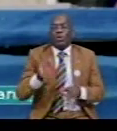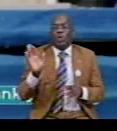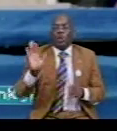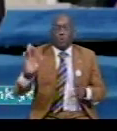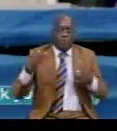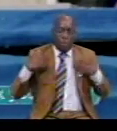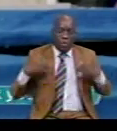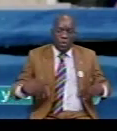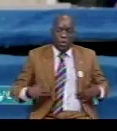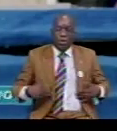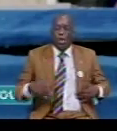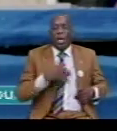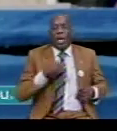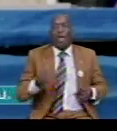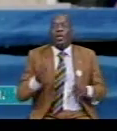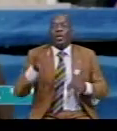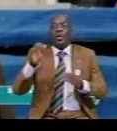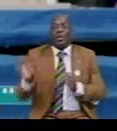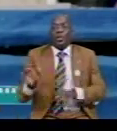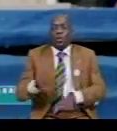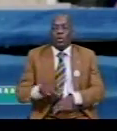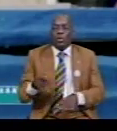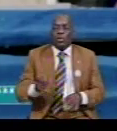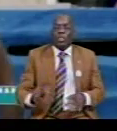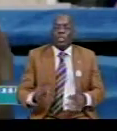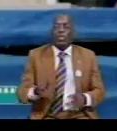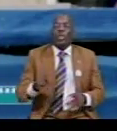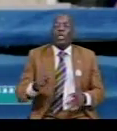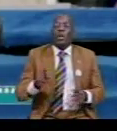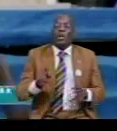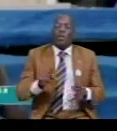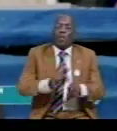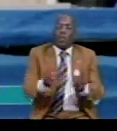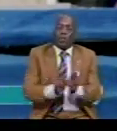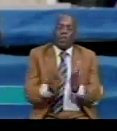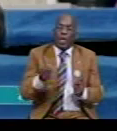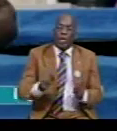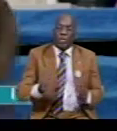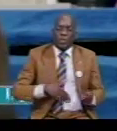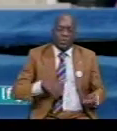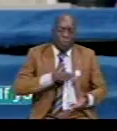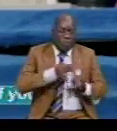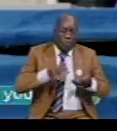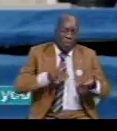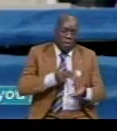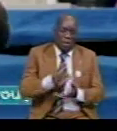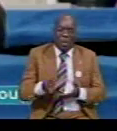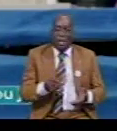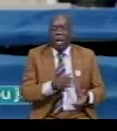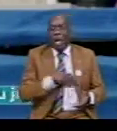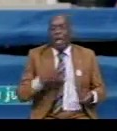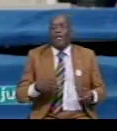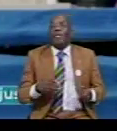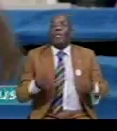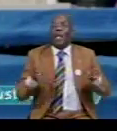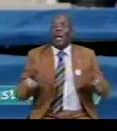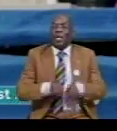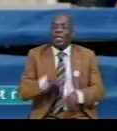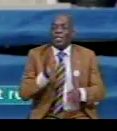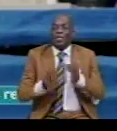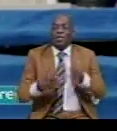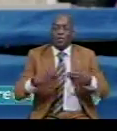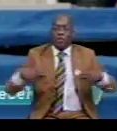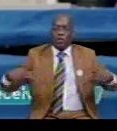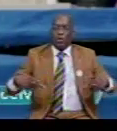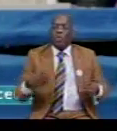oke mo gbowo ko si ibi ti soro yen da mu mi inu ruro bi ti se mi da bi po foku mu mi mo dupe fo olorun olorun ti mu